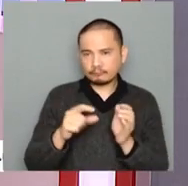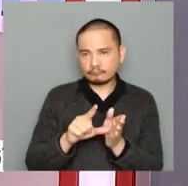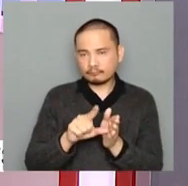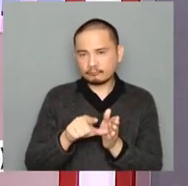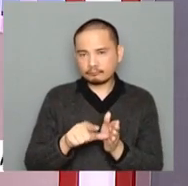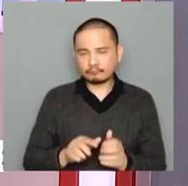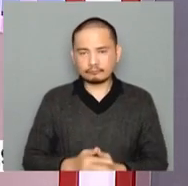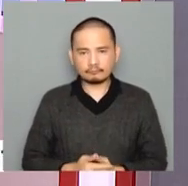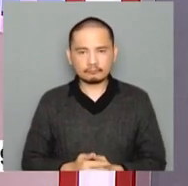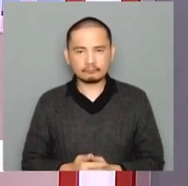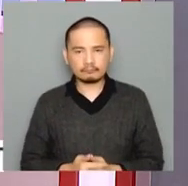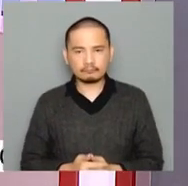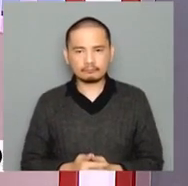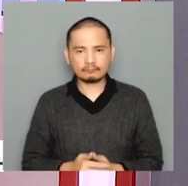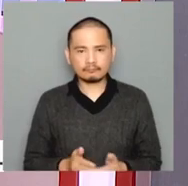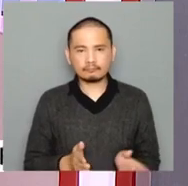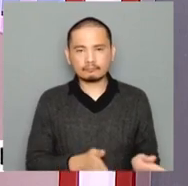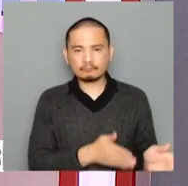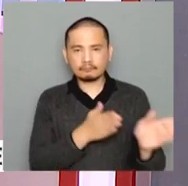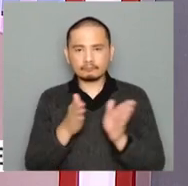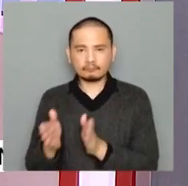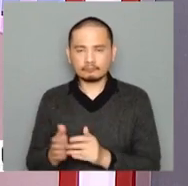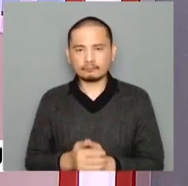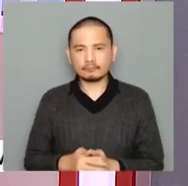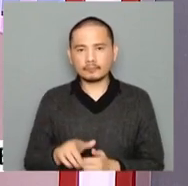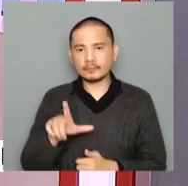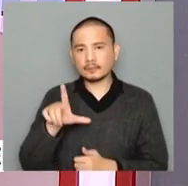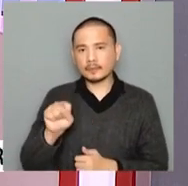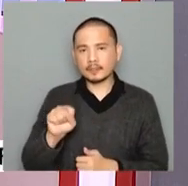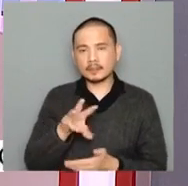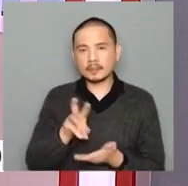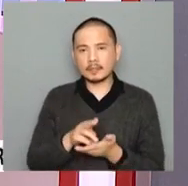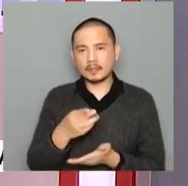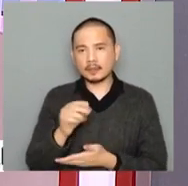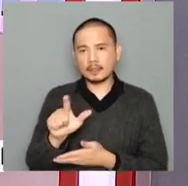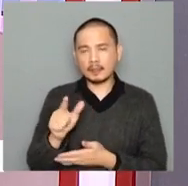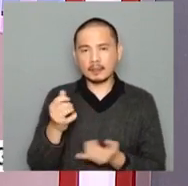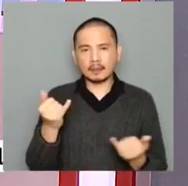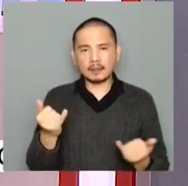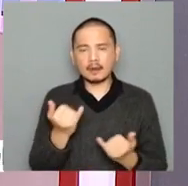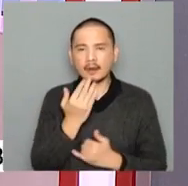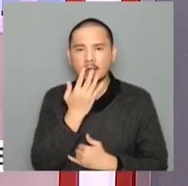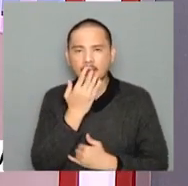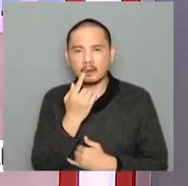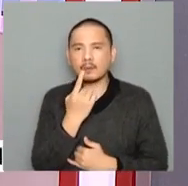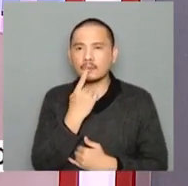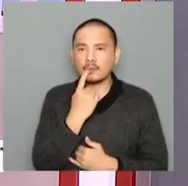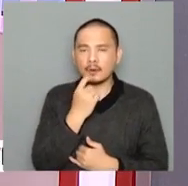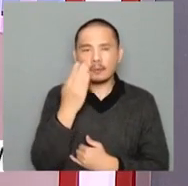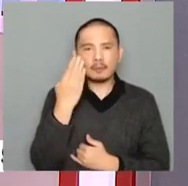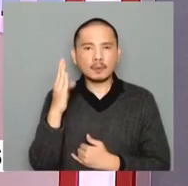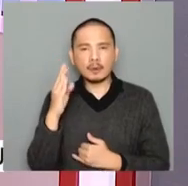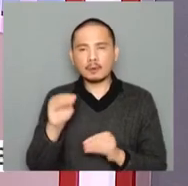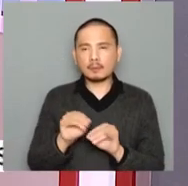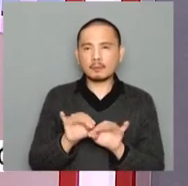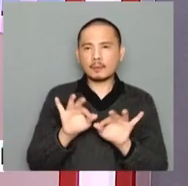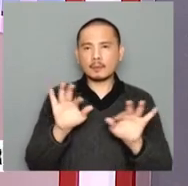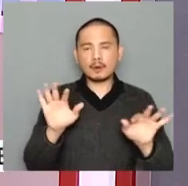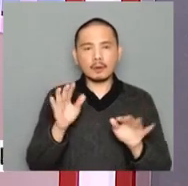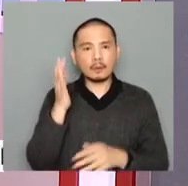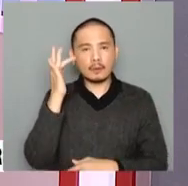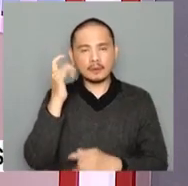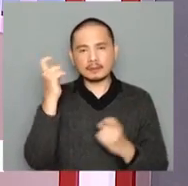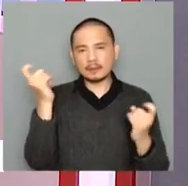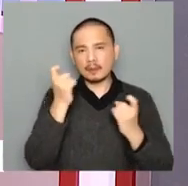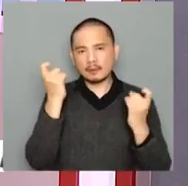Switching gears now, the Los Angeles City Hall lights up in the colors of the Philippine flag in celebration of Filipino American History Month.